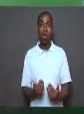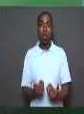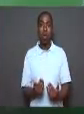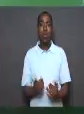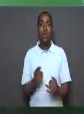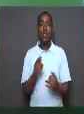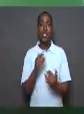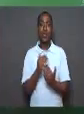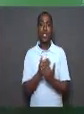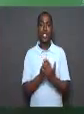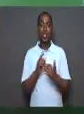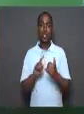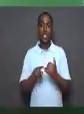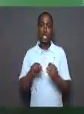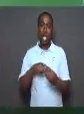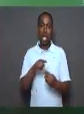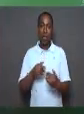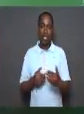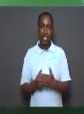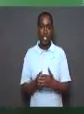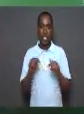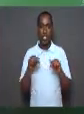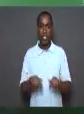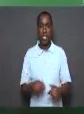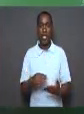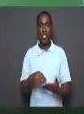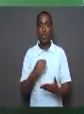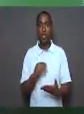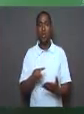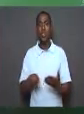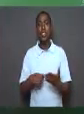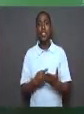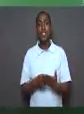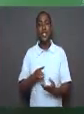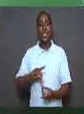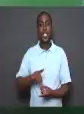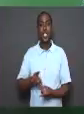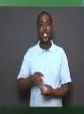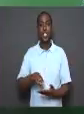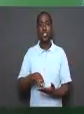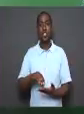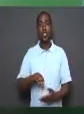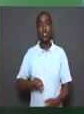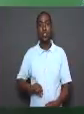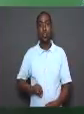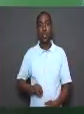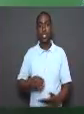of our lesson. Today, we learned about digestion in the